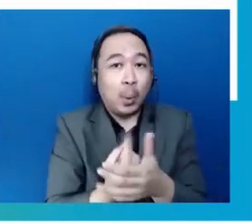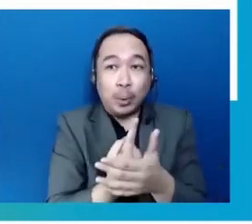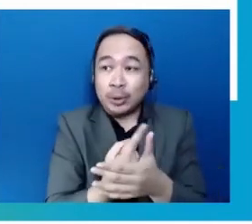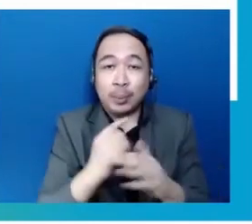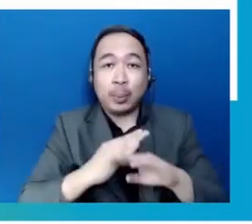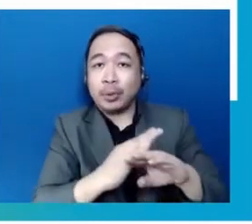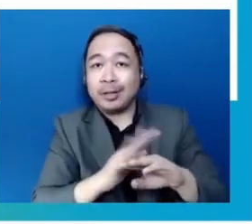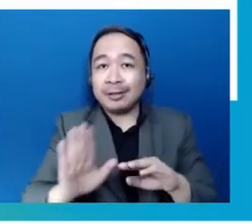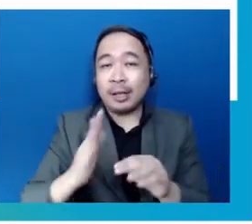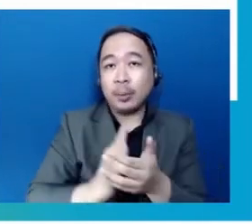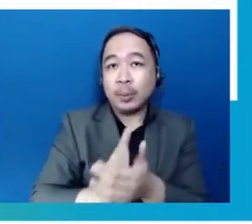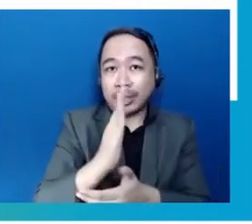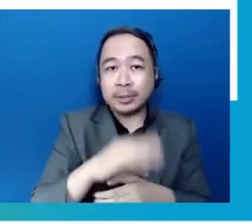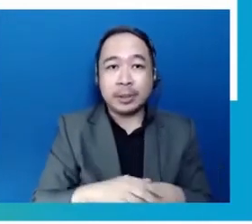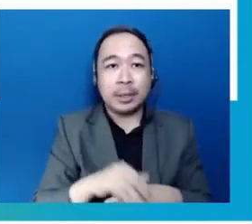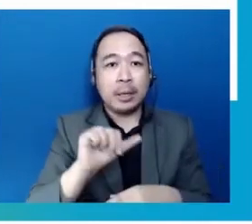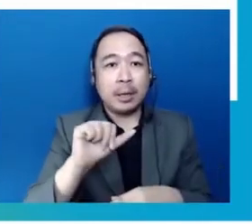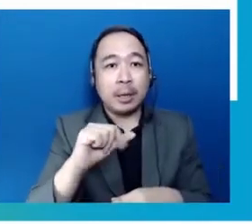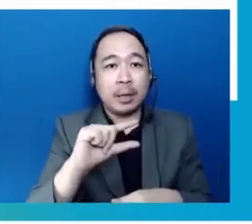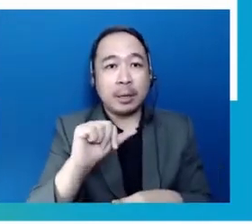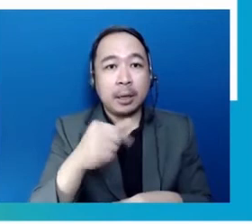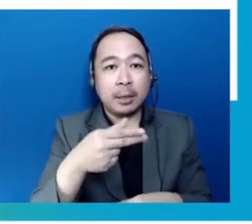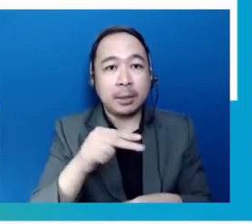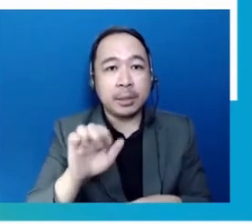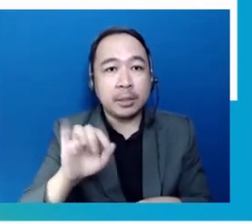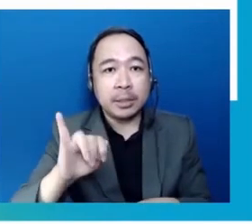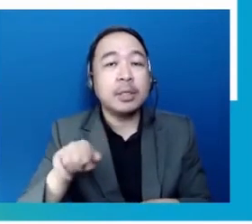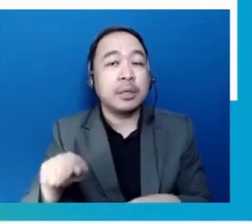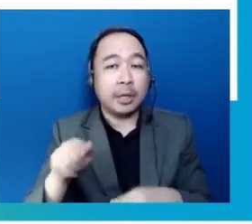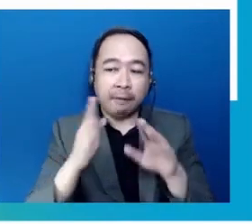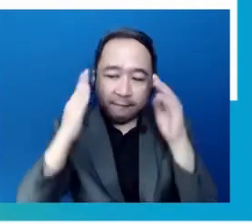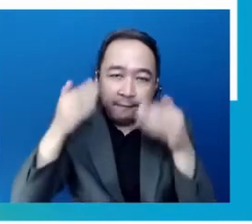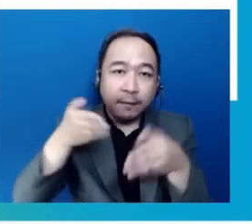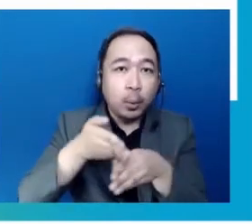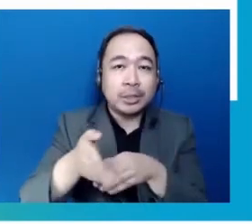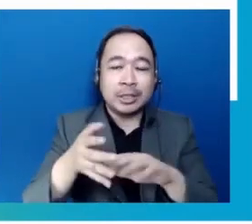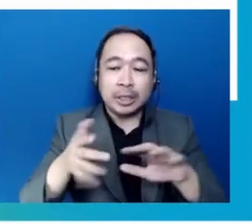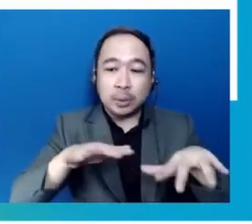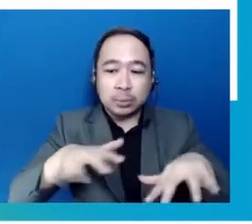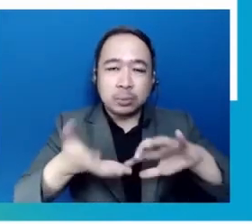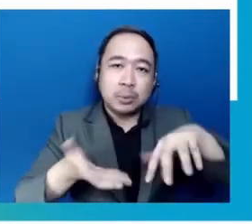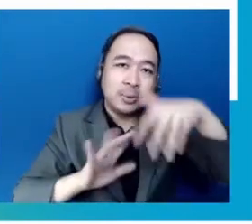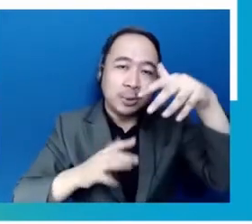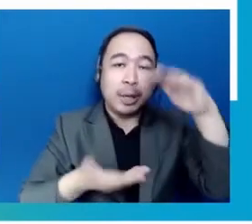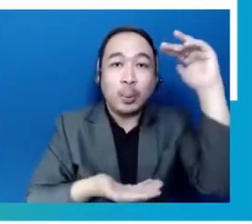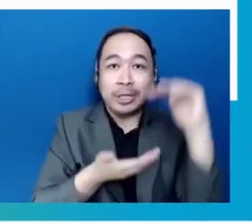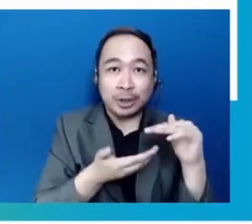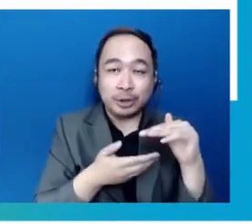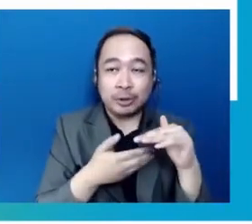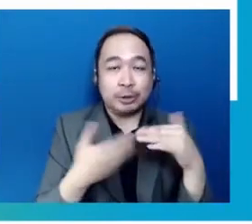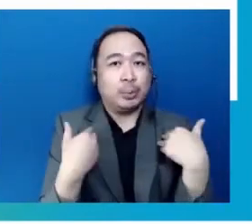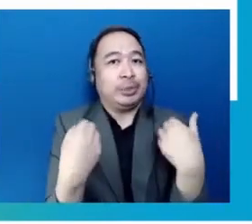rights. Agahi supports communities in the areas of disaster risk reduction, resilience, and